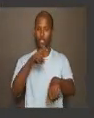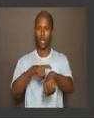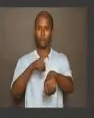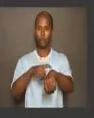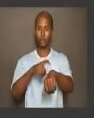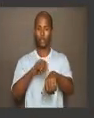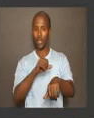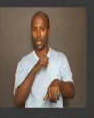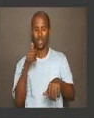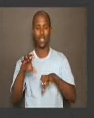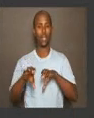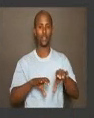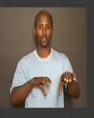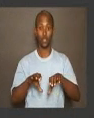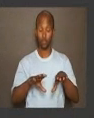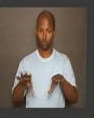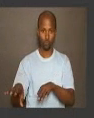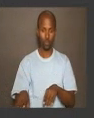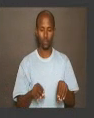for another activity, students.